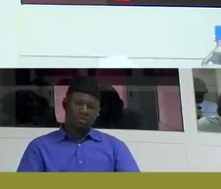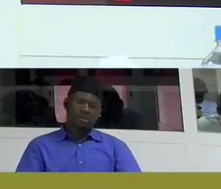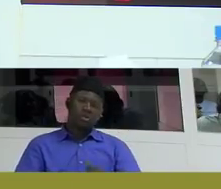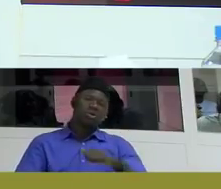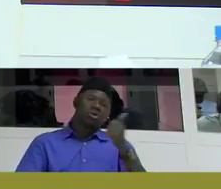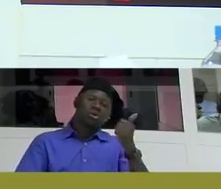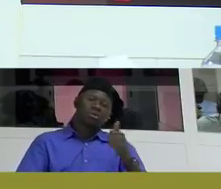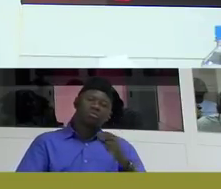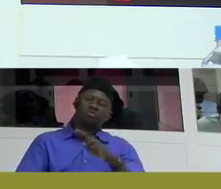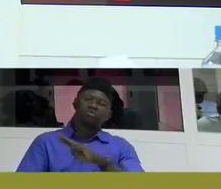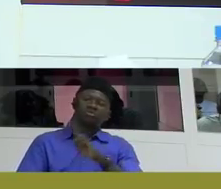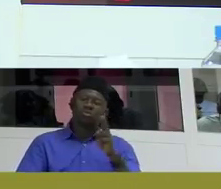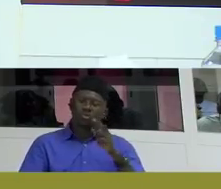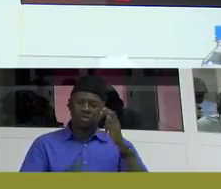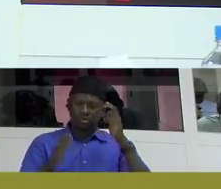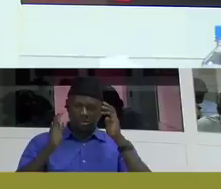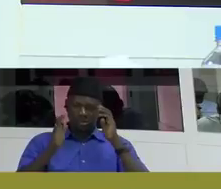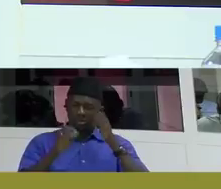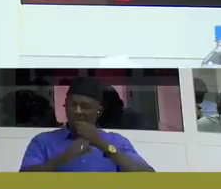it.